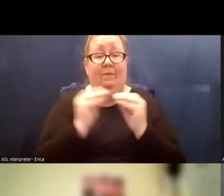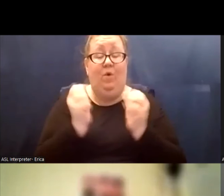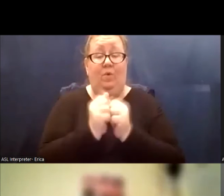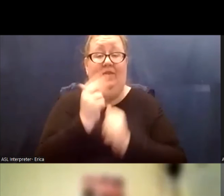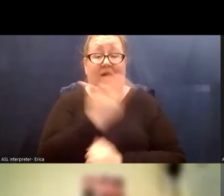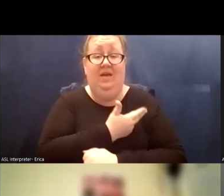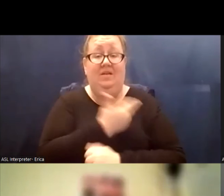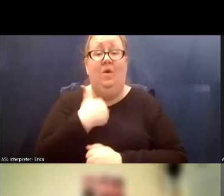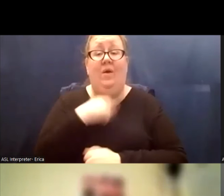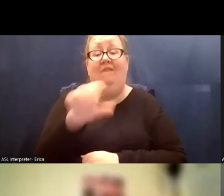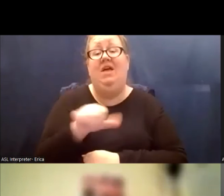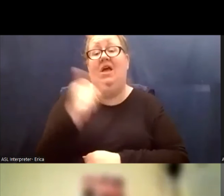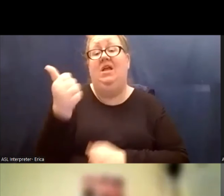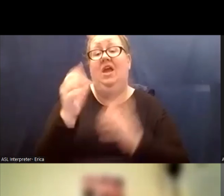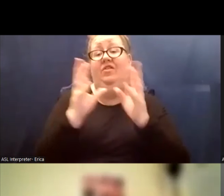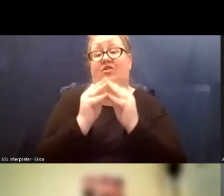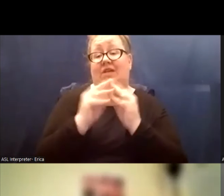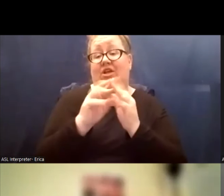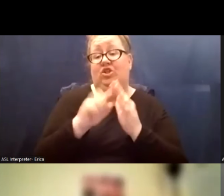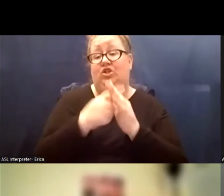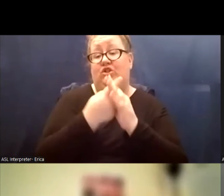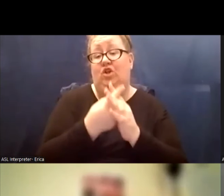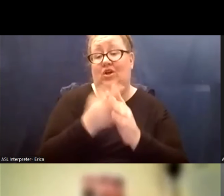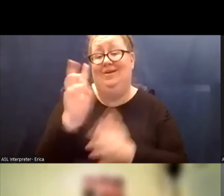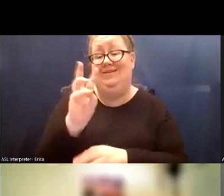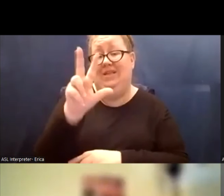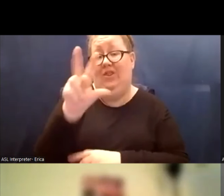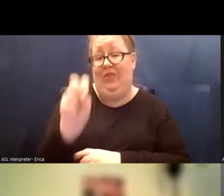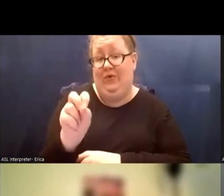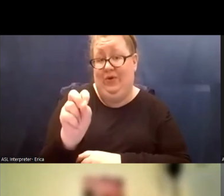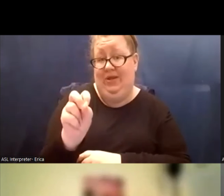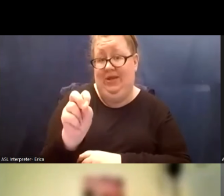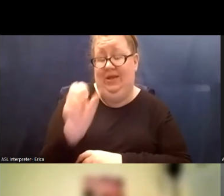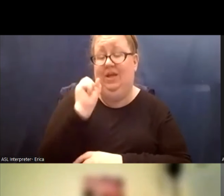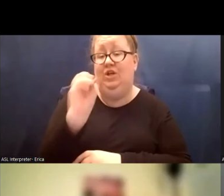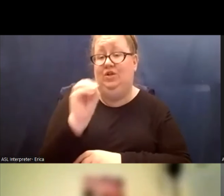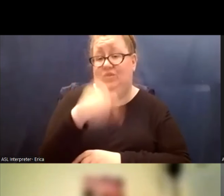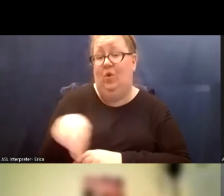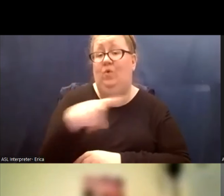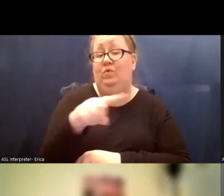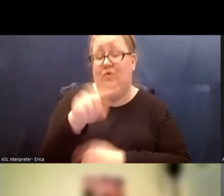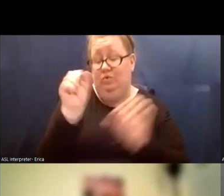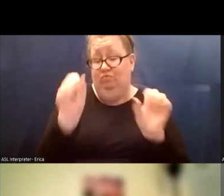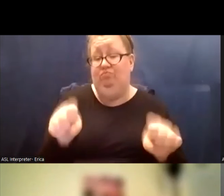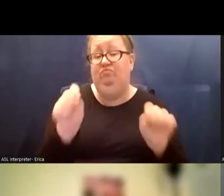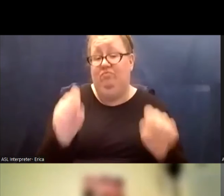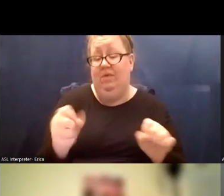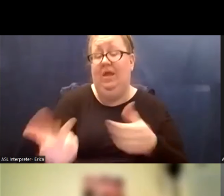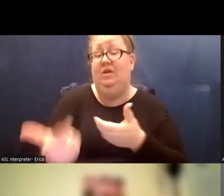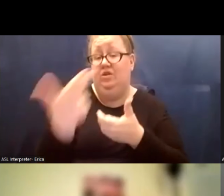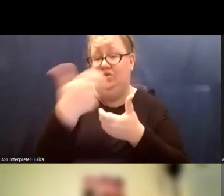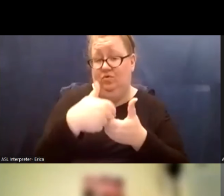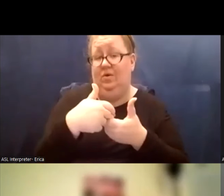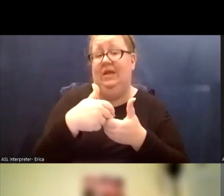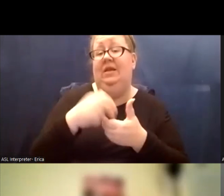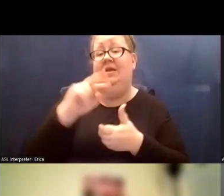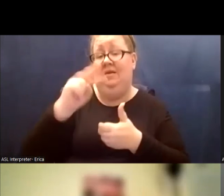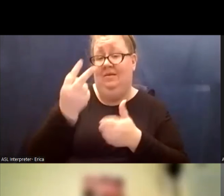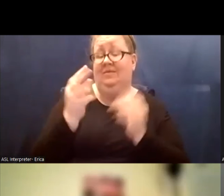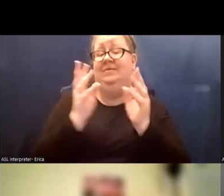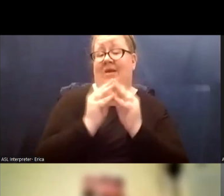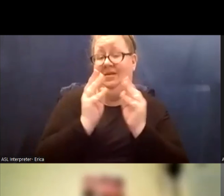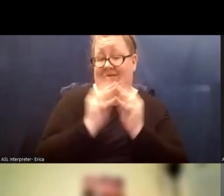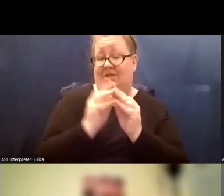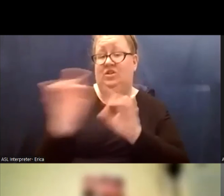we do have another session starting at 6:30. So you are welcome to come and join us on that one